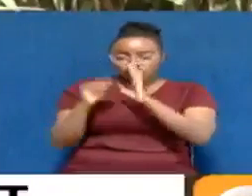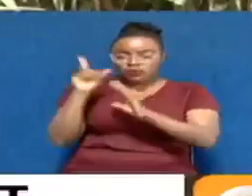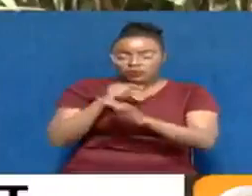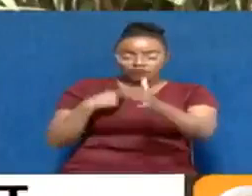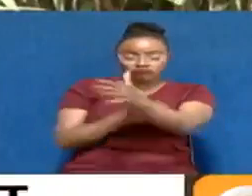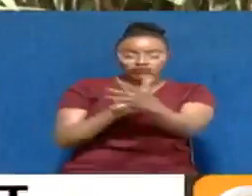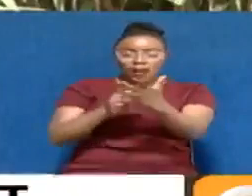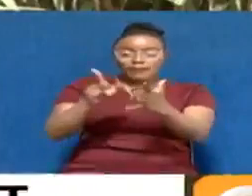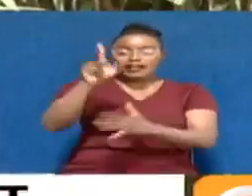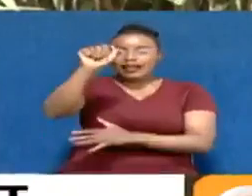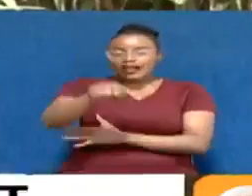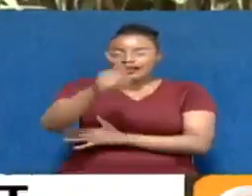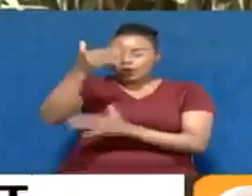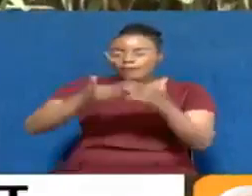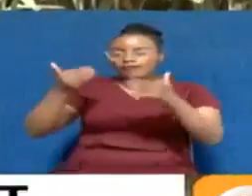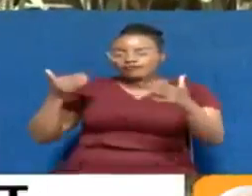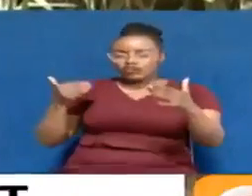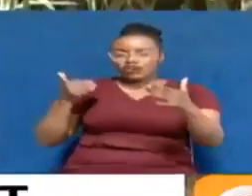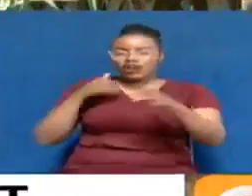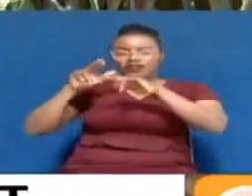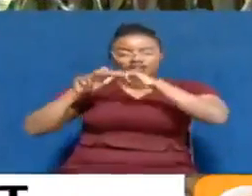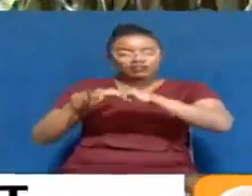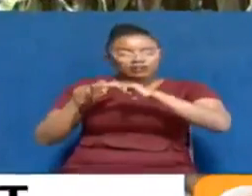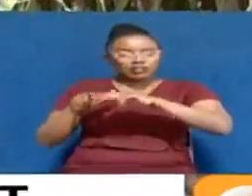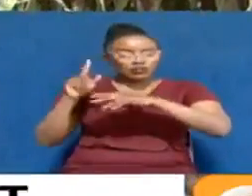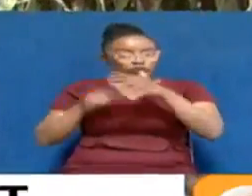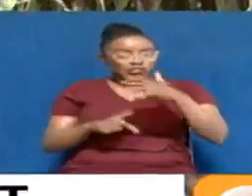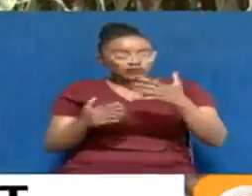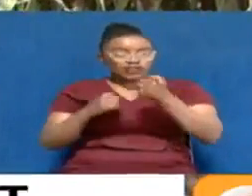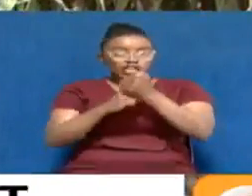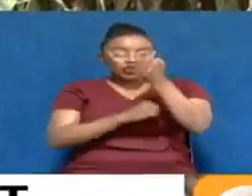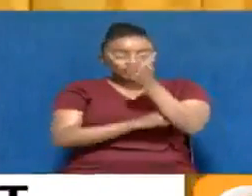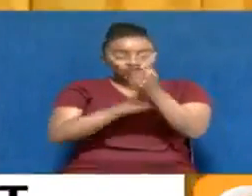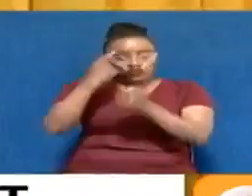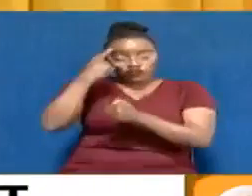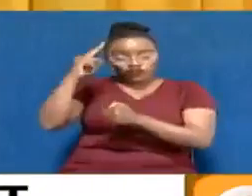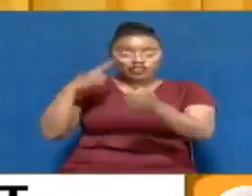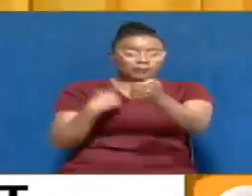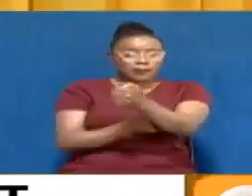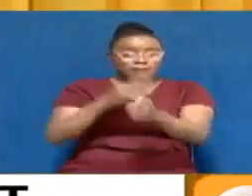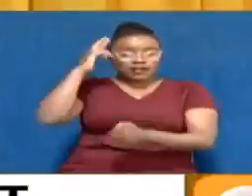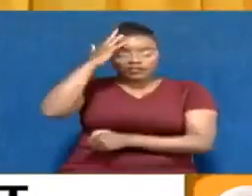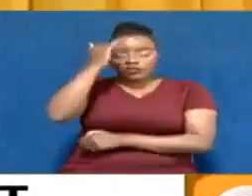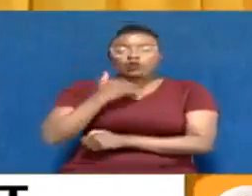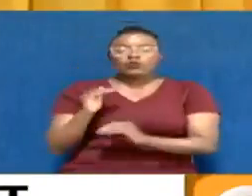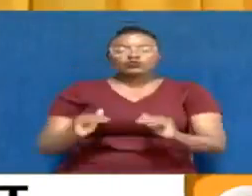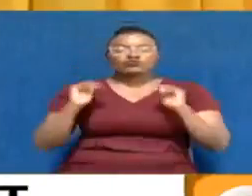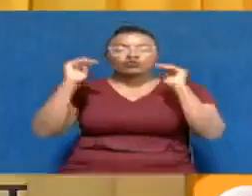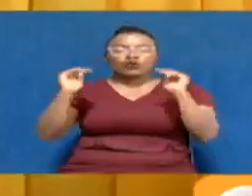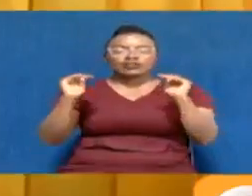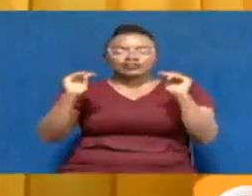can be bought. Because in the previous days, we've been depending on the donation of the vaccine. That is why we want to